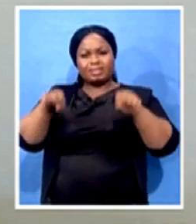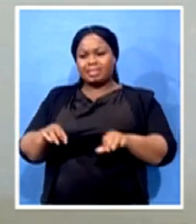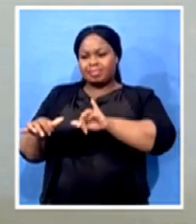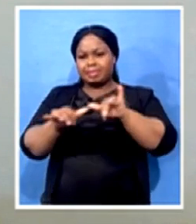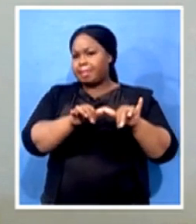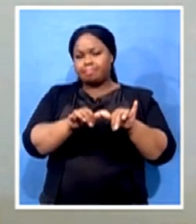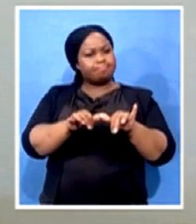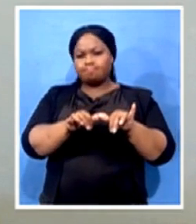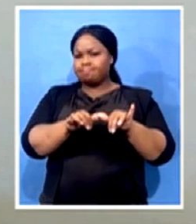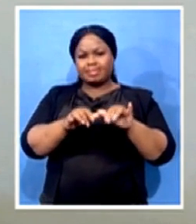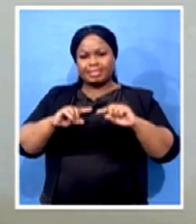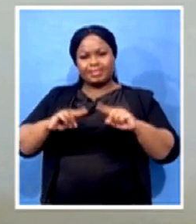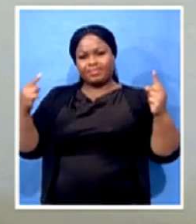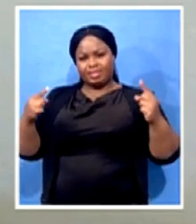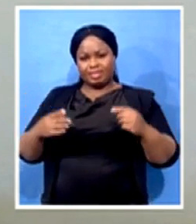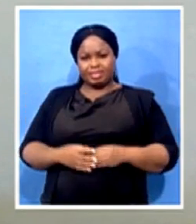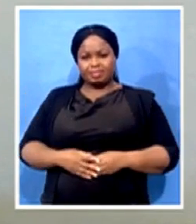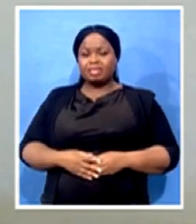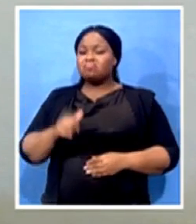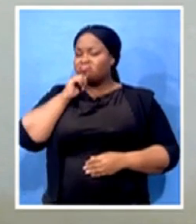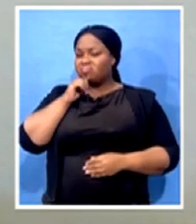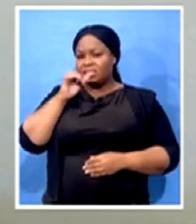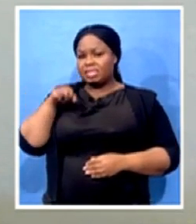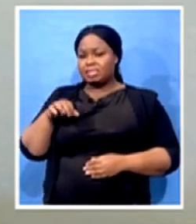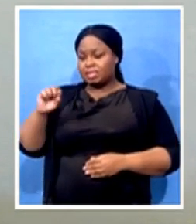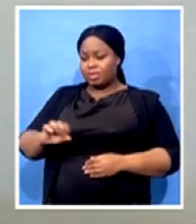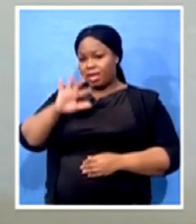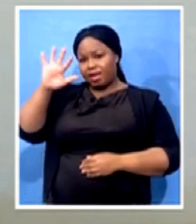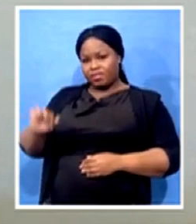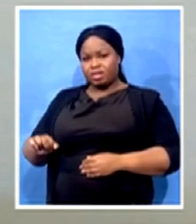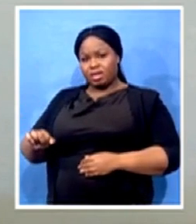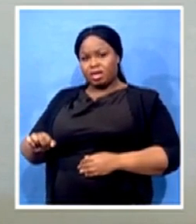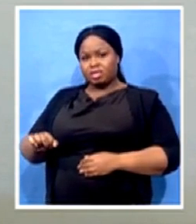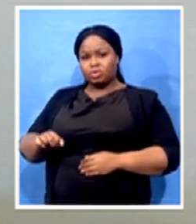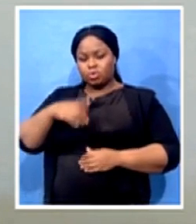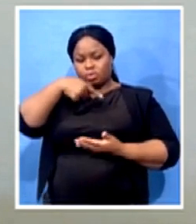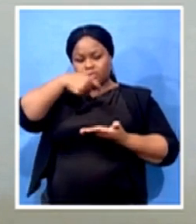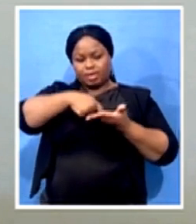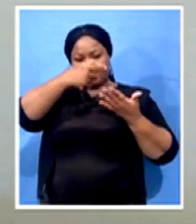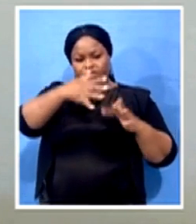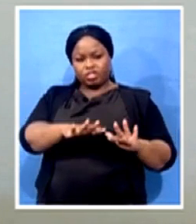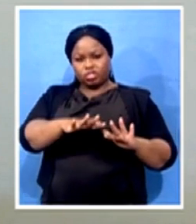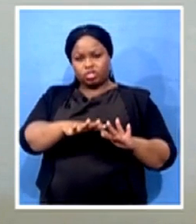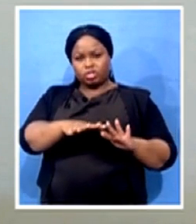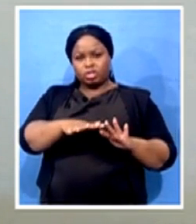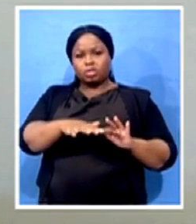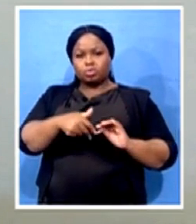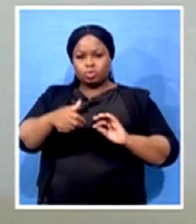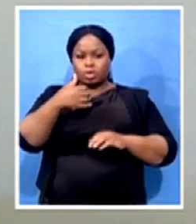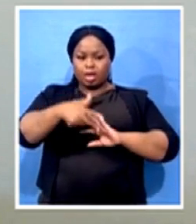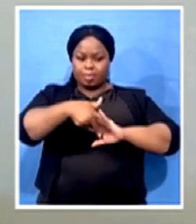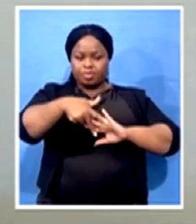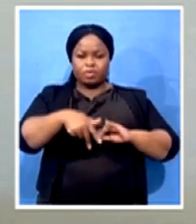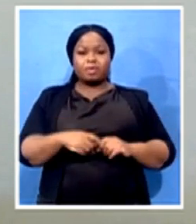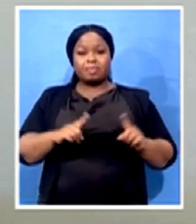has ratified the SADC protocol on extradition, from the research that I have conducted, it does